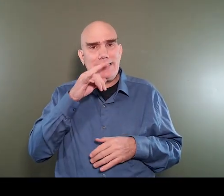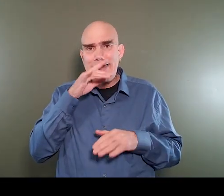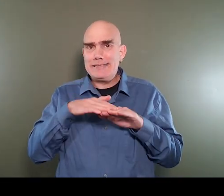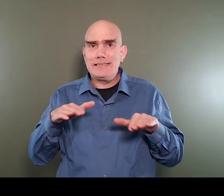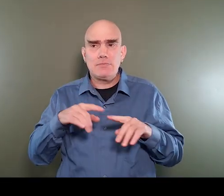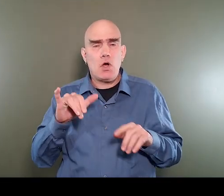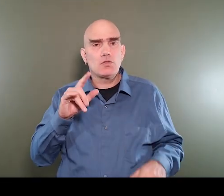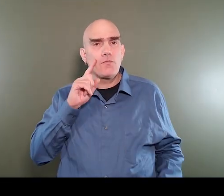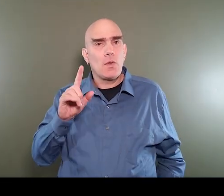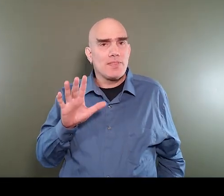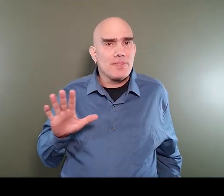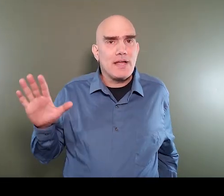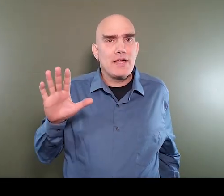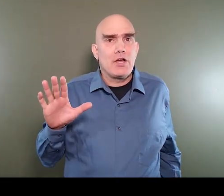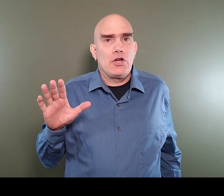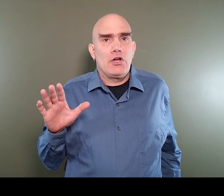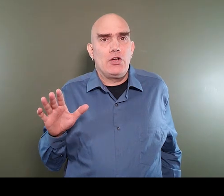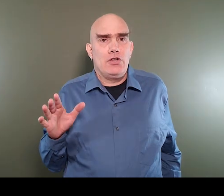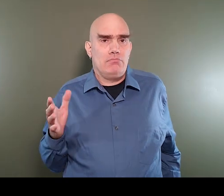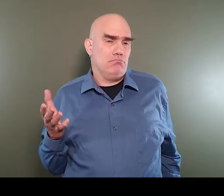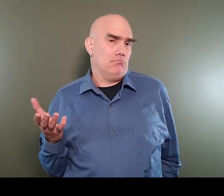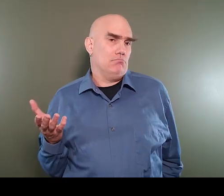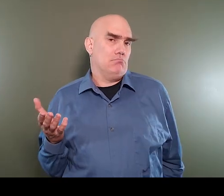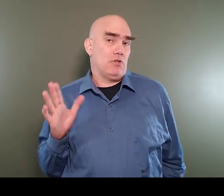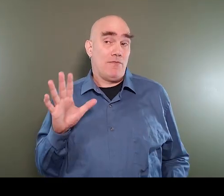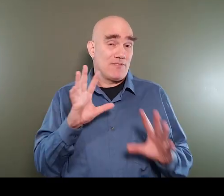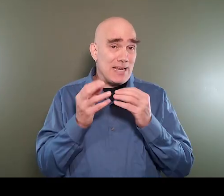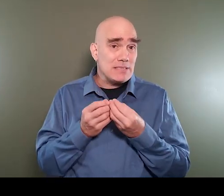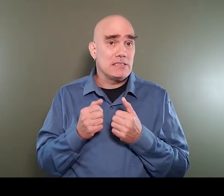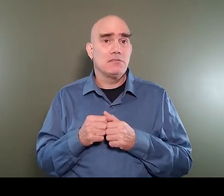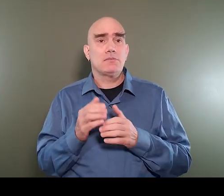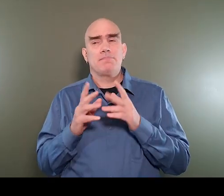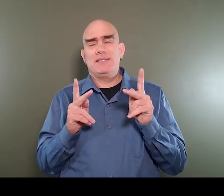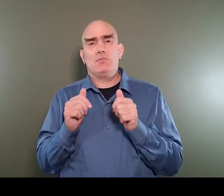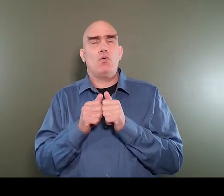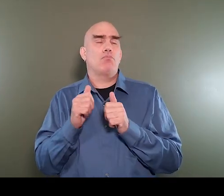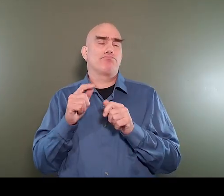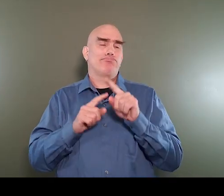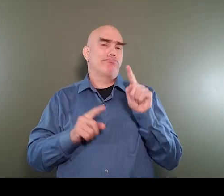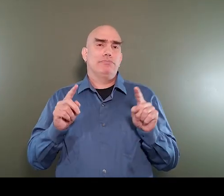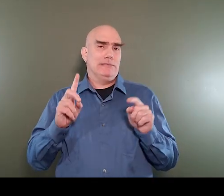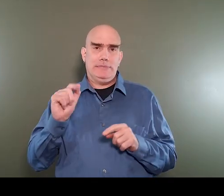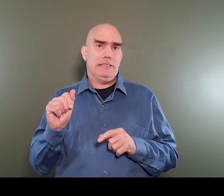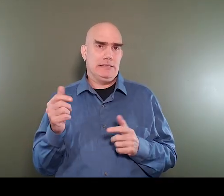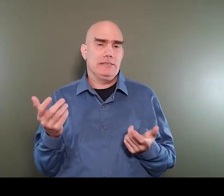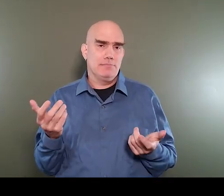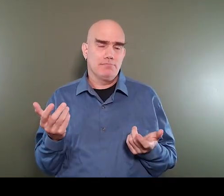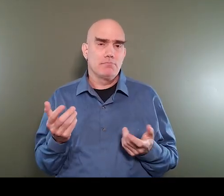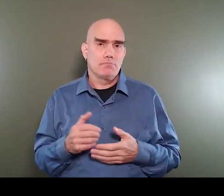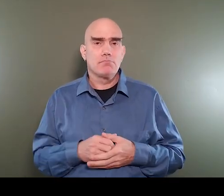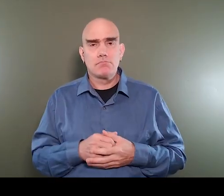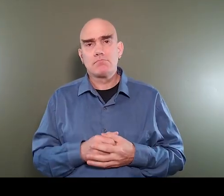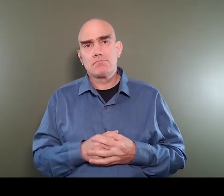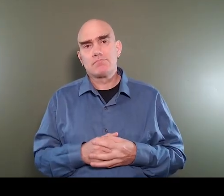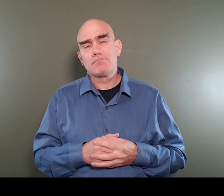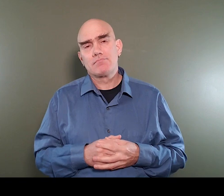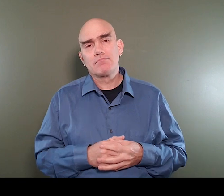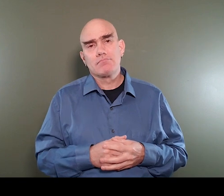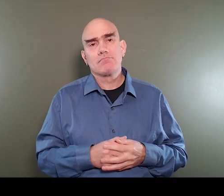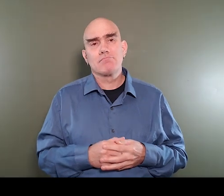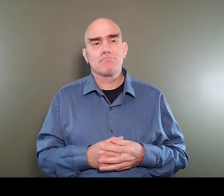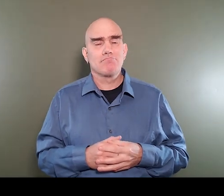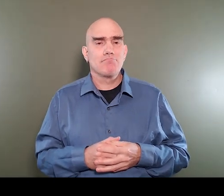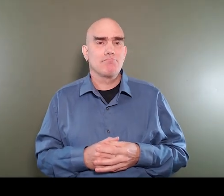And that's not only resources for kids, but it's for their families, some people with